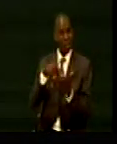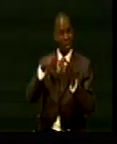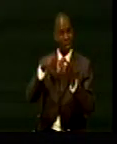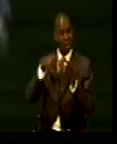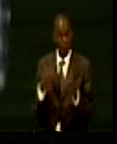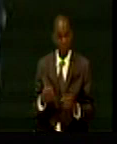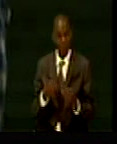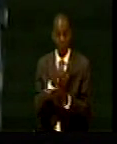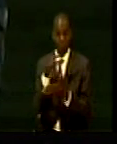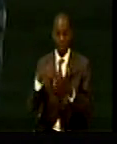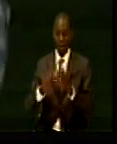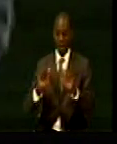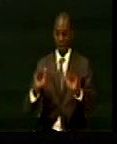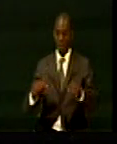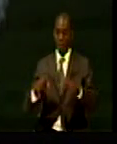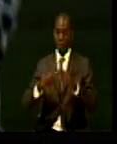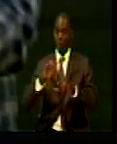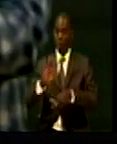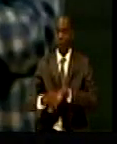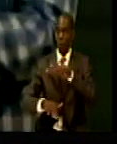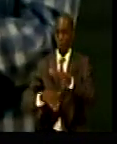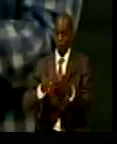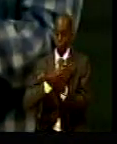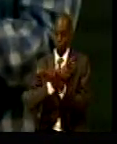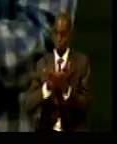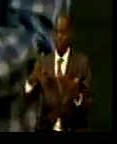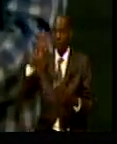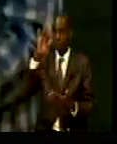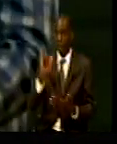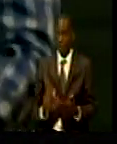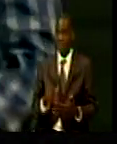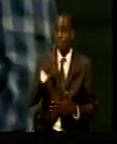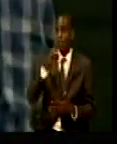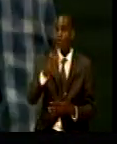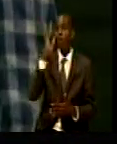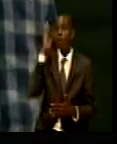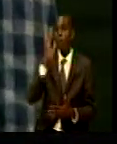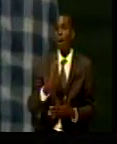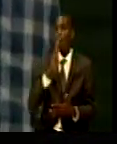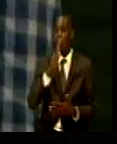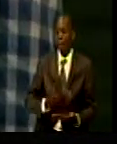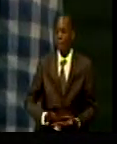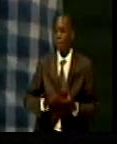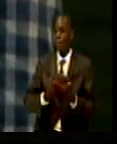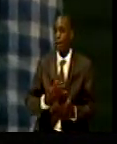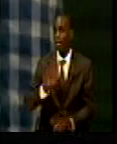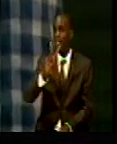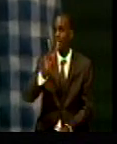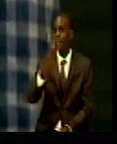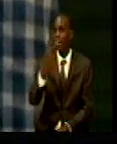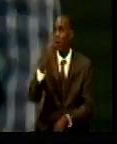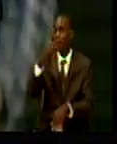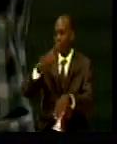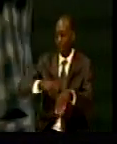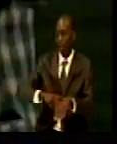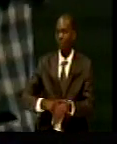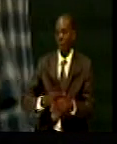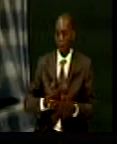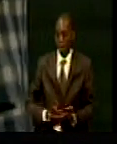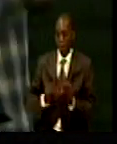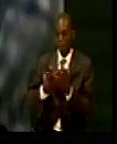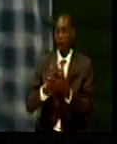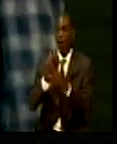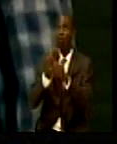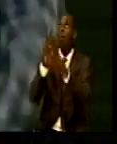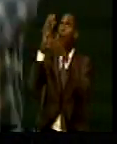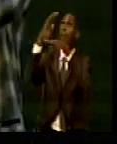to walk righteously, you'll be born the second time. Born from above. And